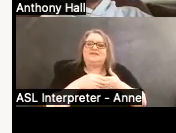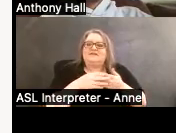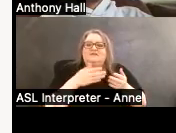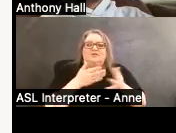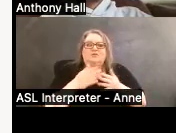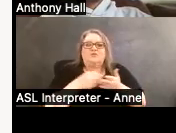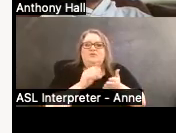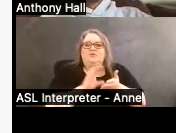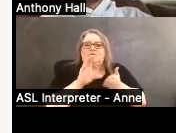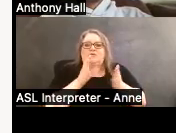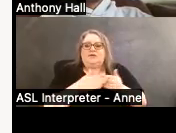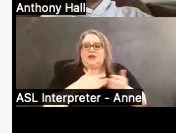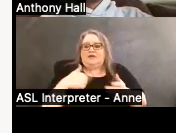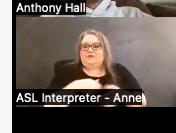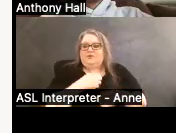that possible?